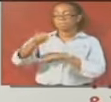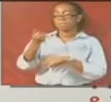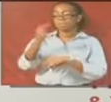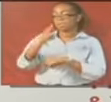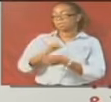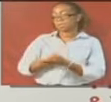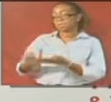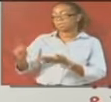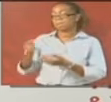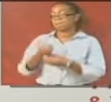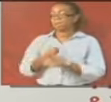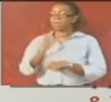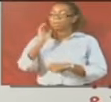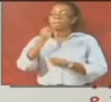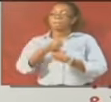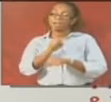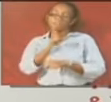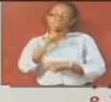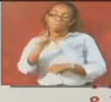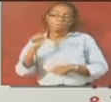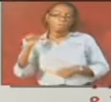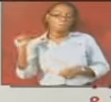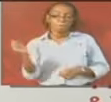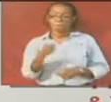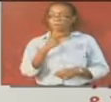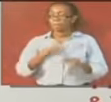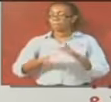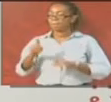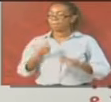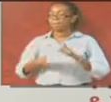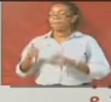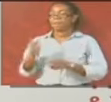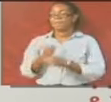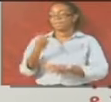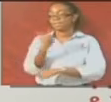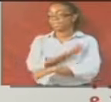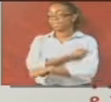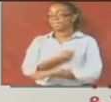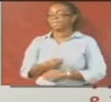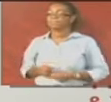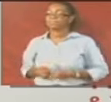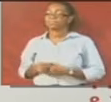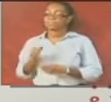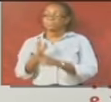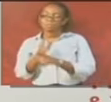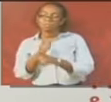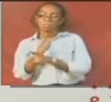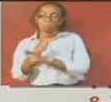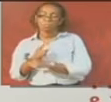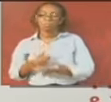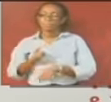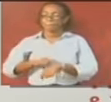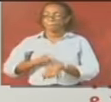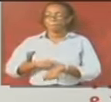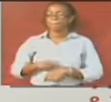optimal spacing between first and second dose is ensured for each candidate who is